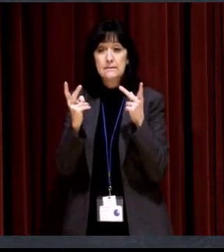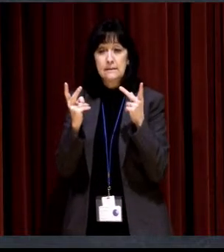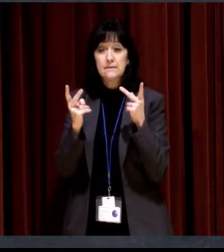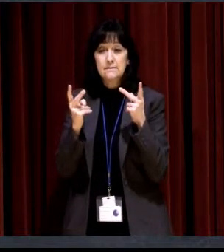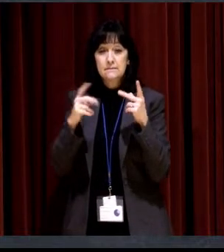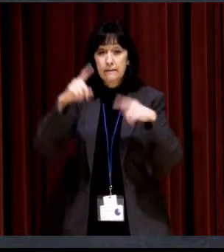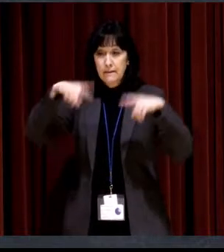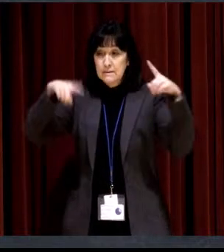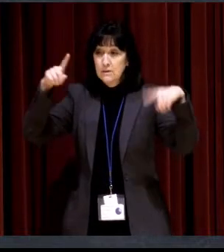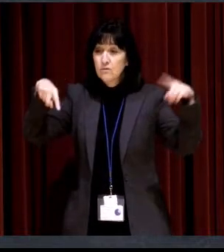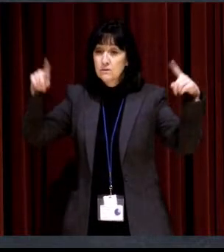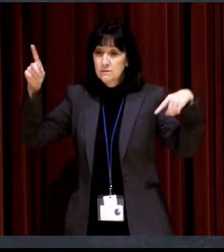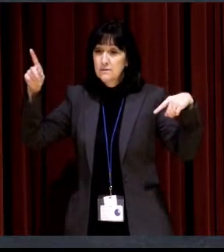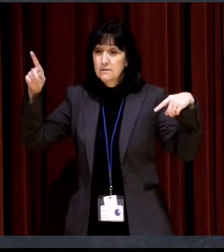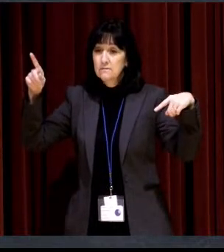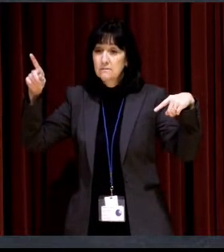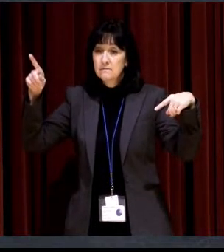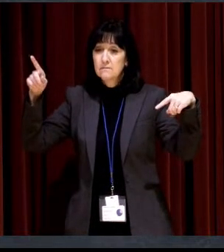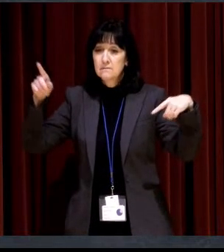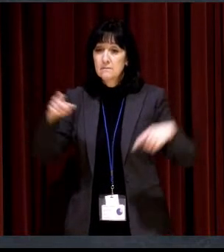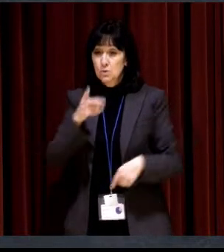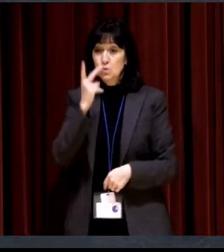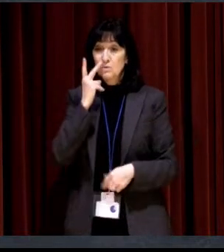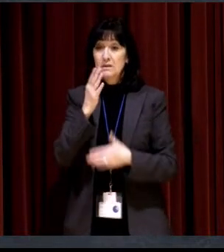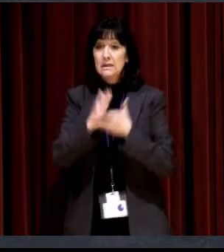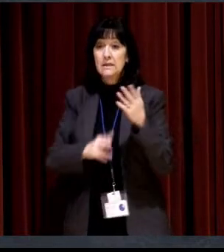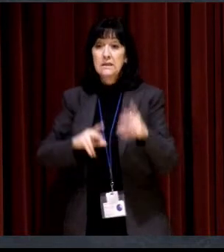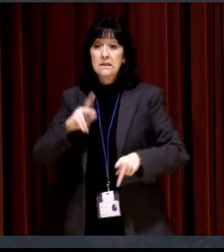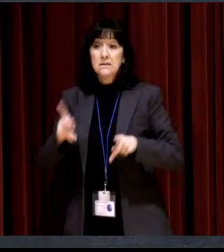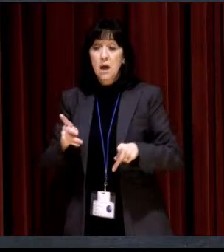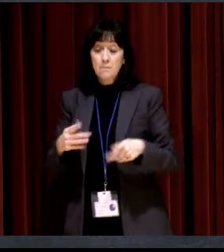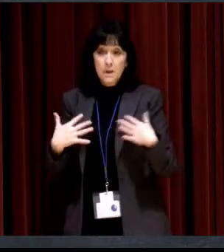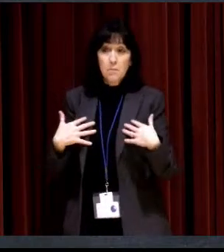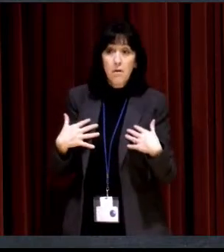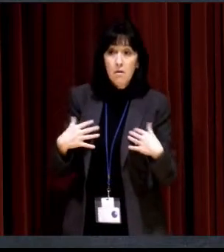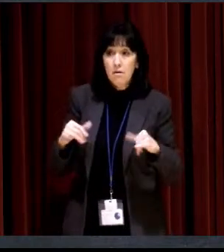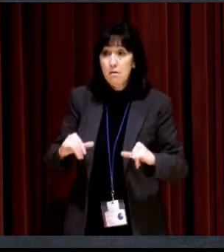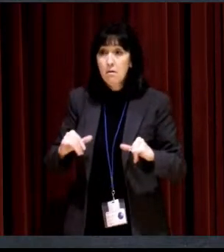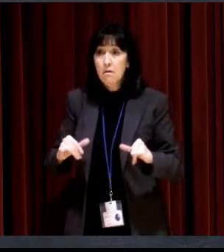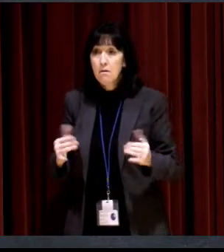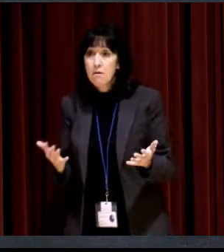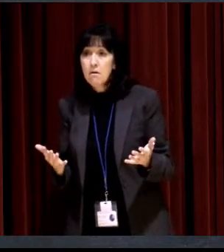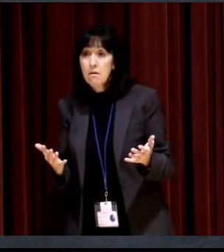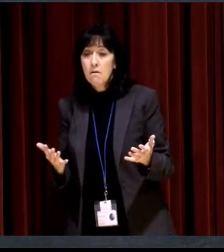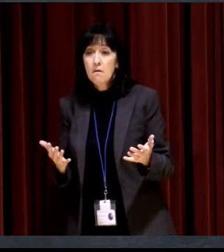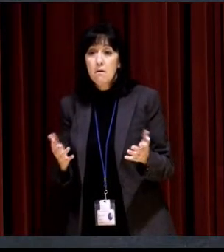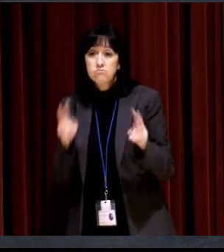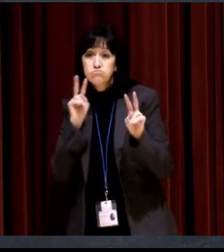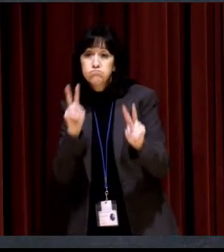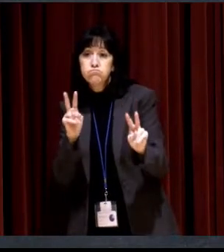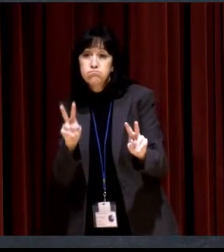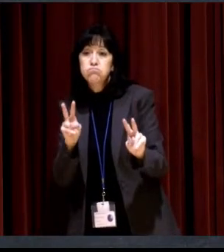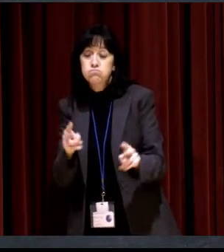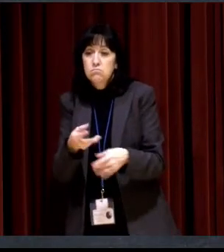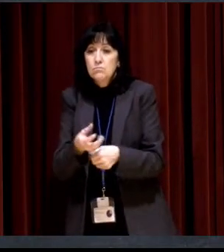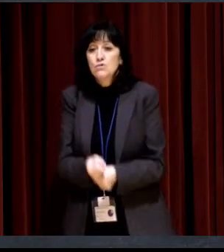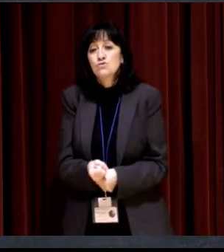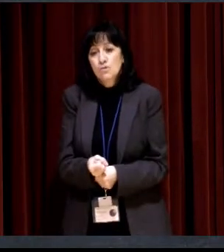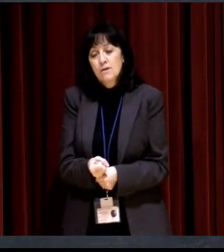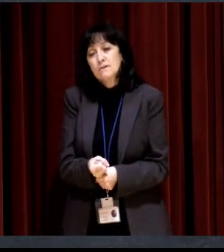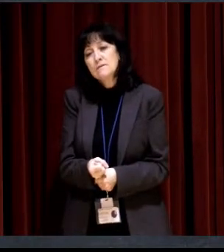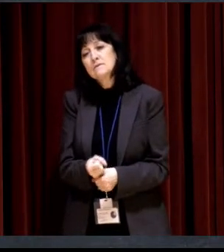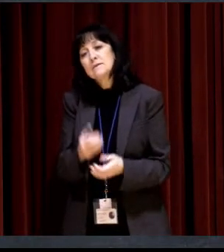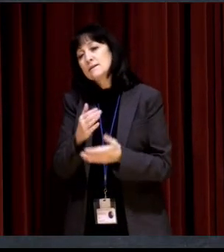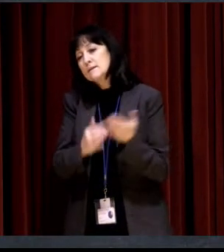chemistry, trust being right at the core of it. And the instructional leader, the principal, the assistant